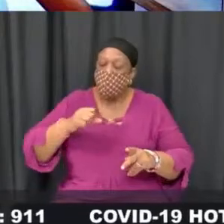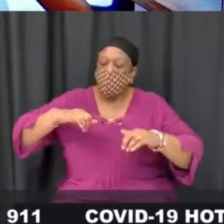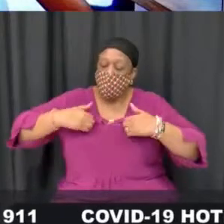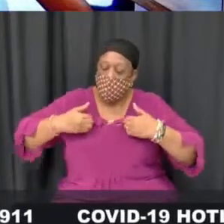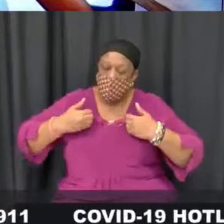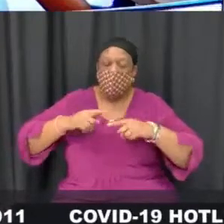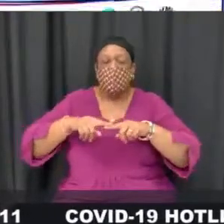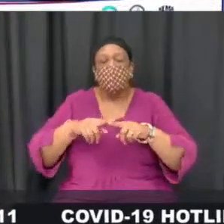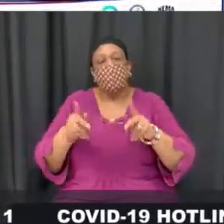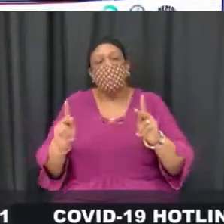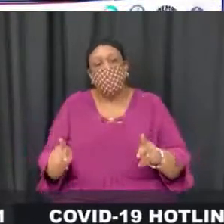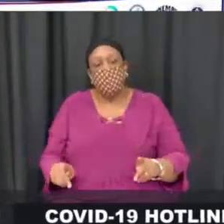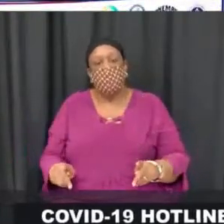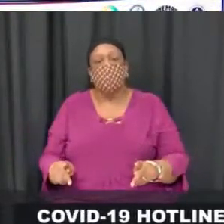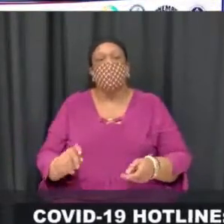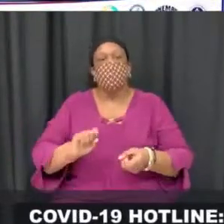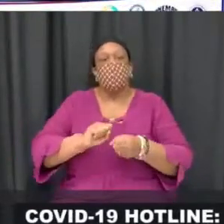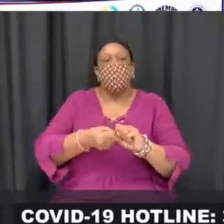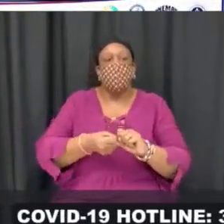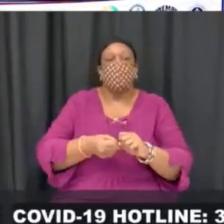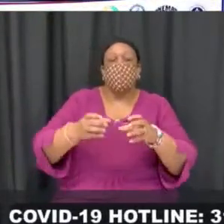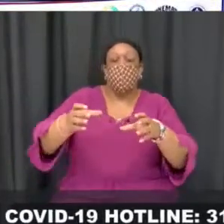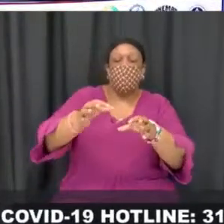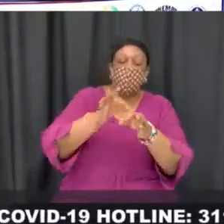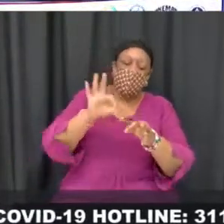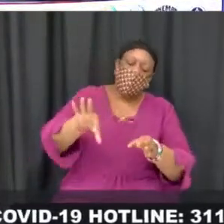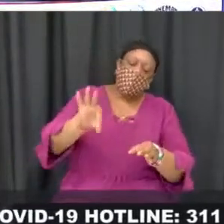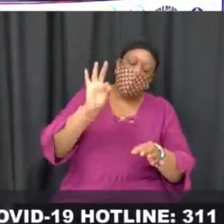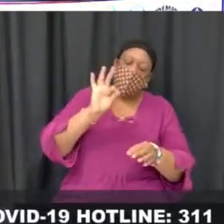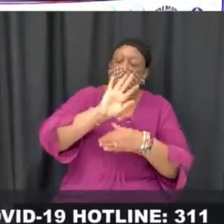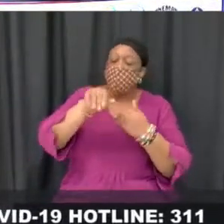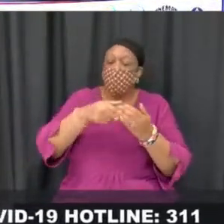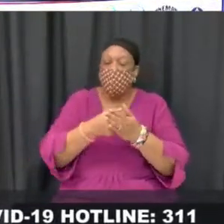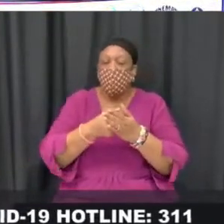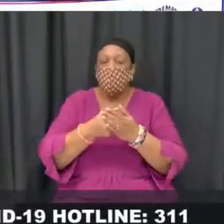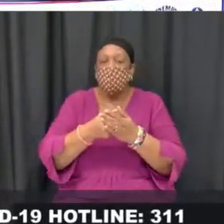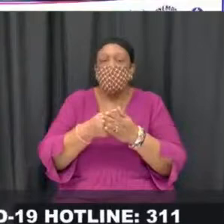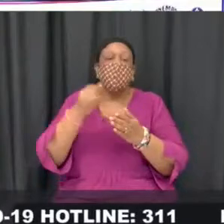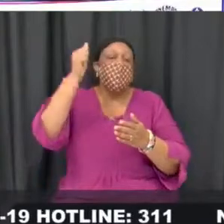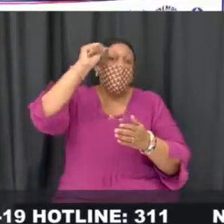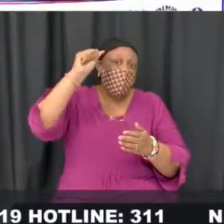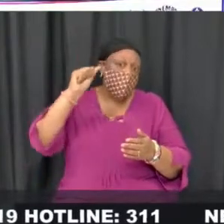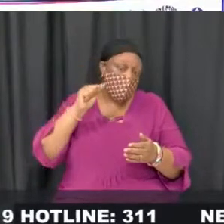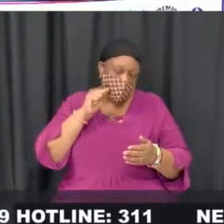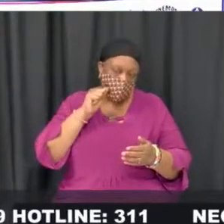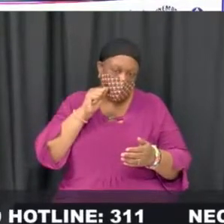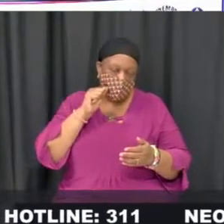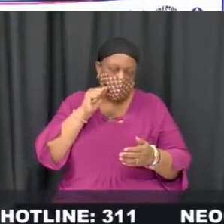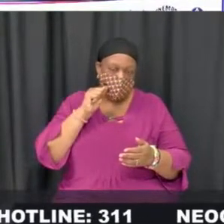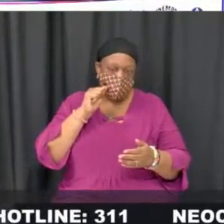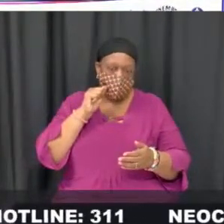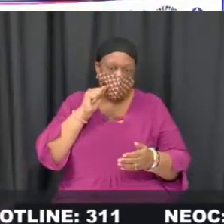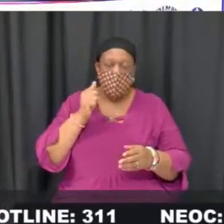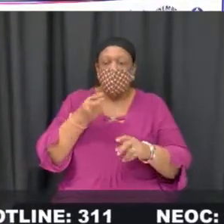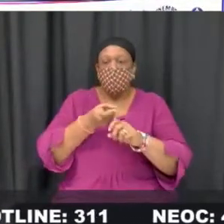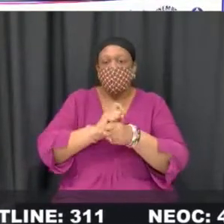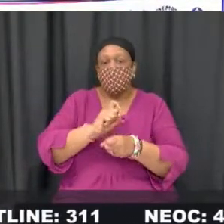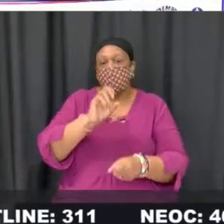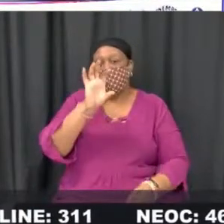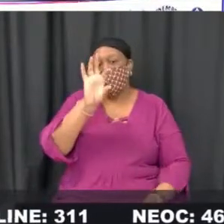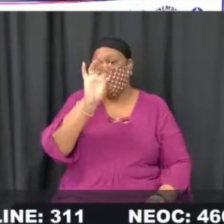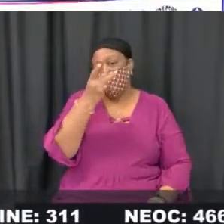to the older adults who are fragile, etc. So that subset of